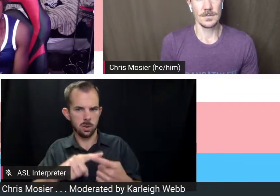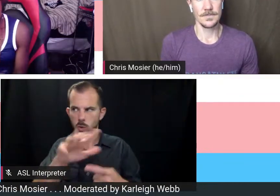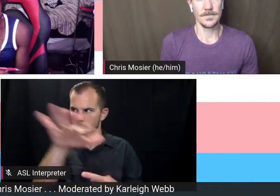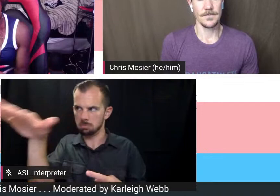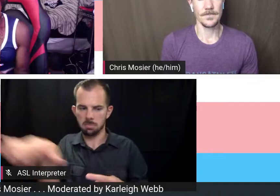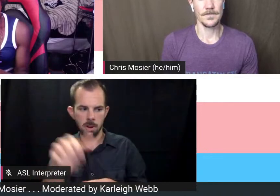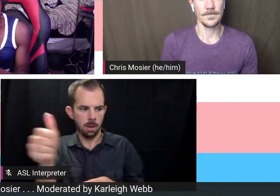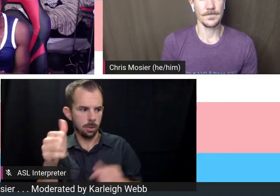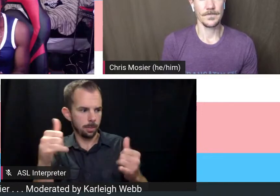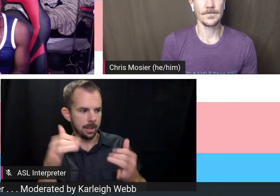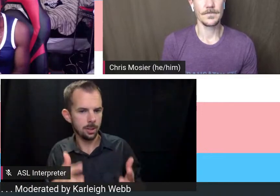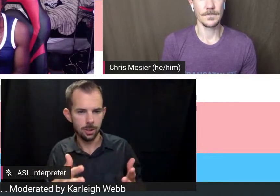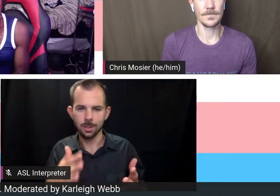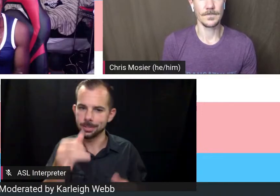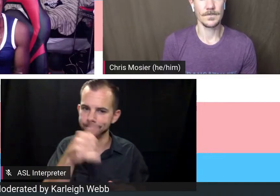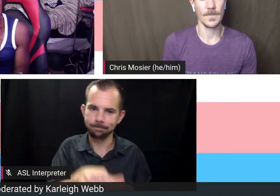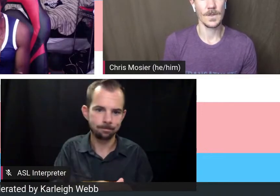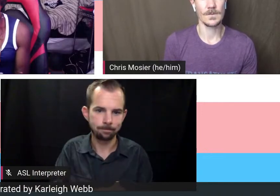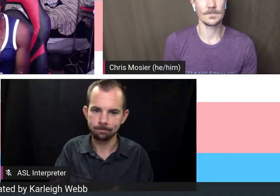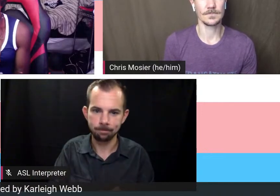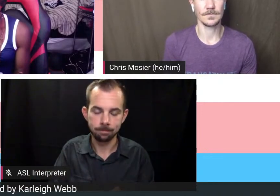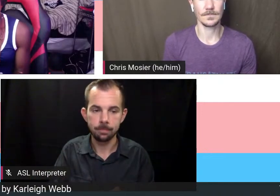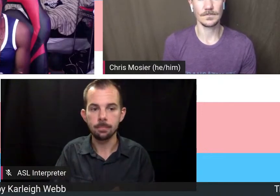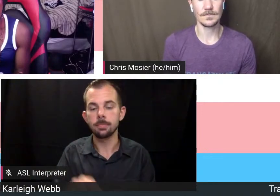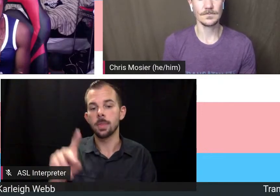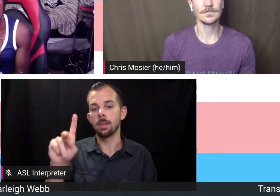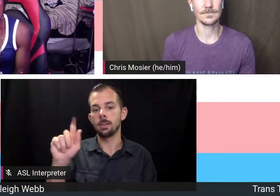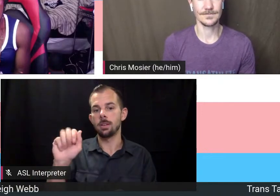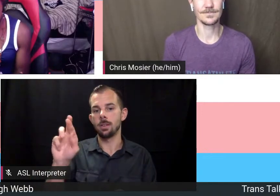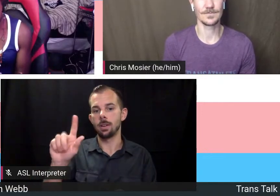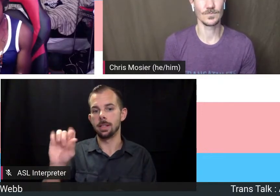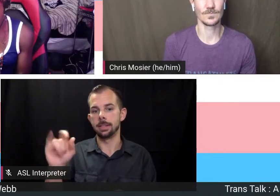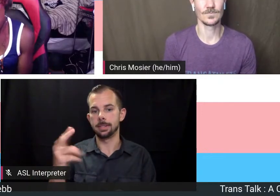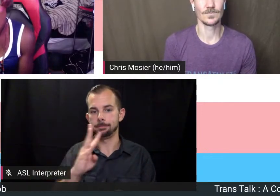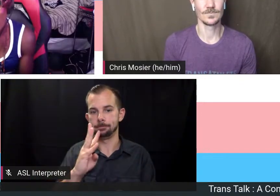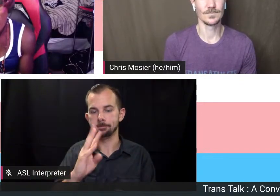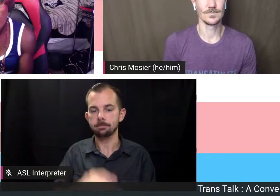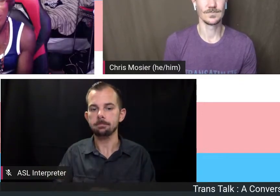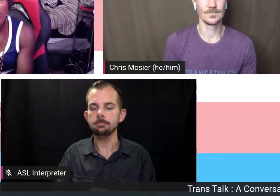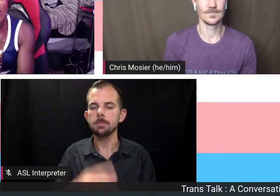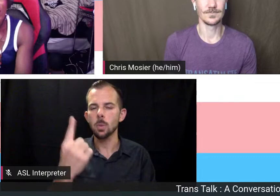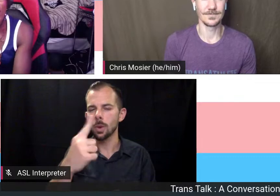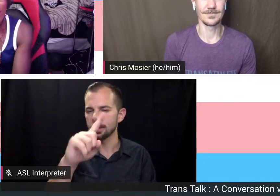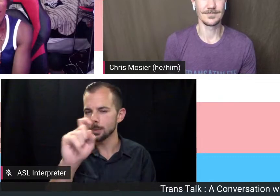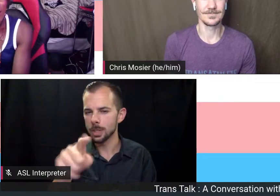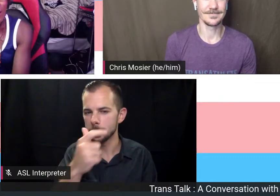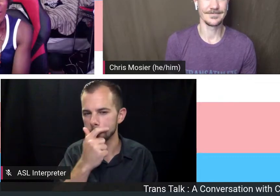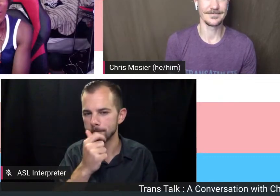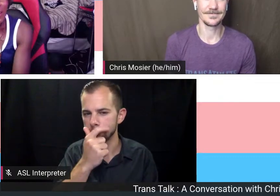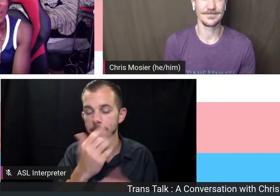One thing I do want to know, let's say 2021, maybe even 2022,